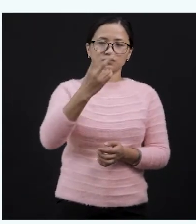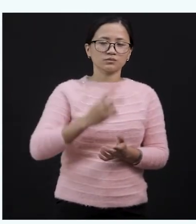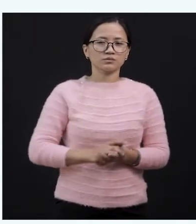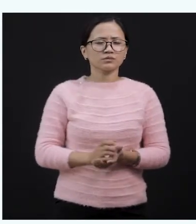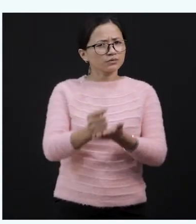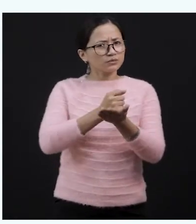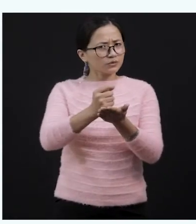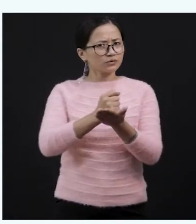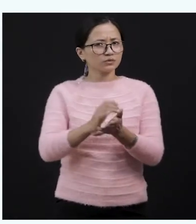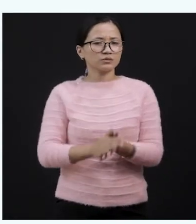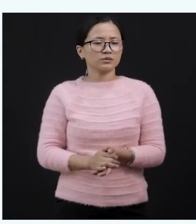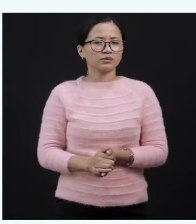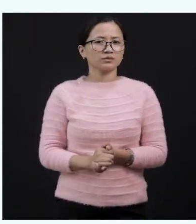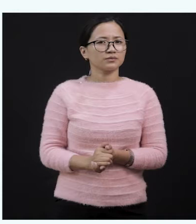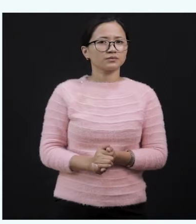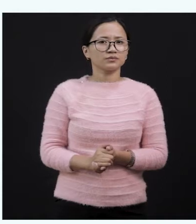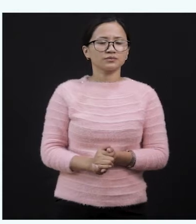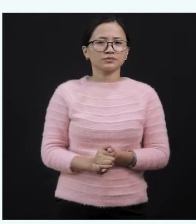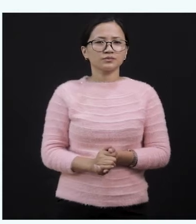So have you ever tried this?